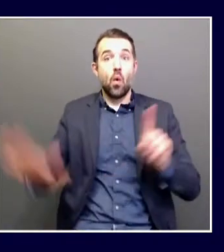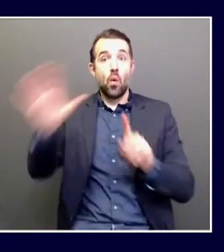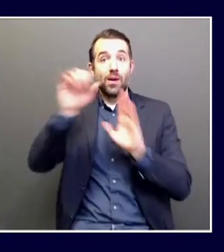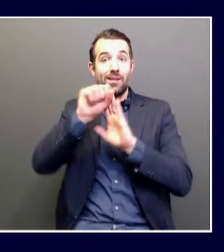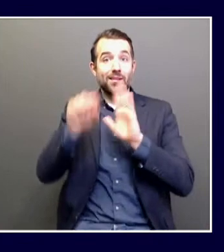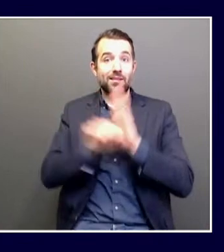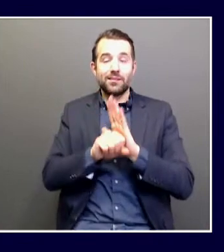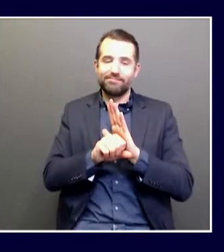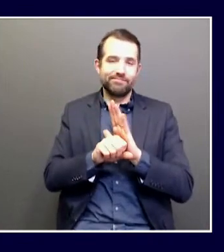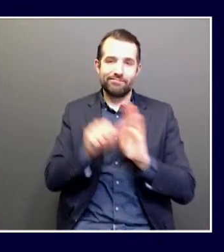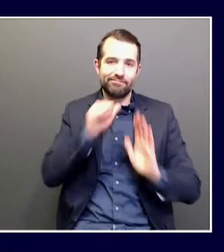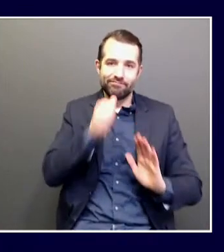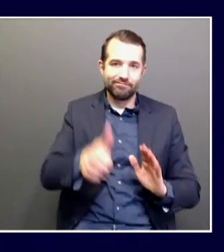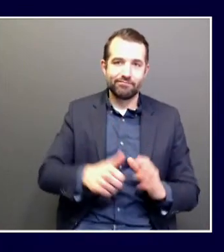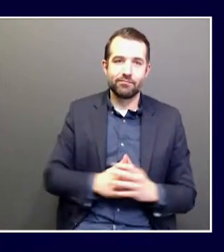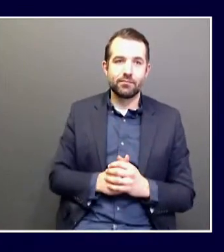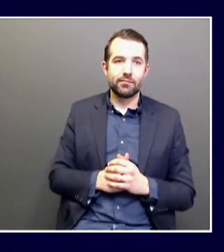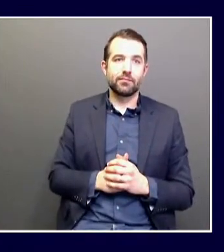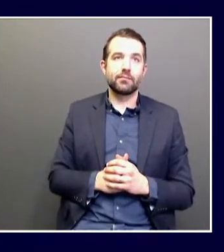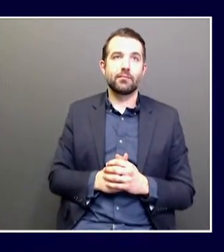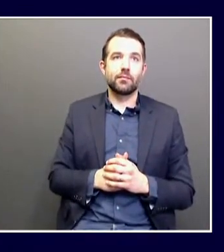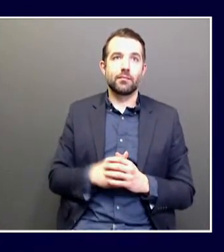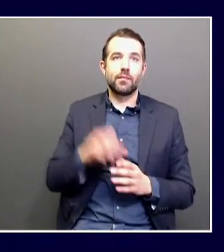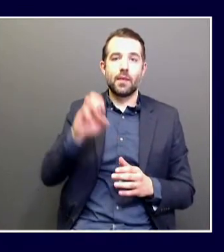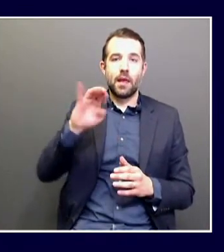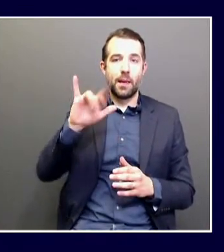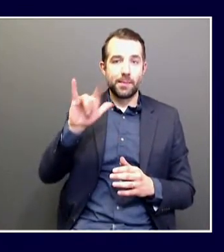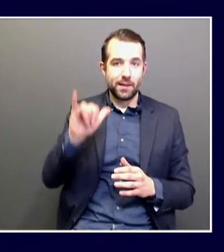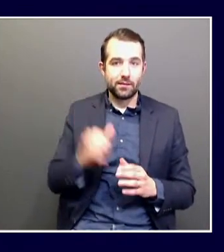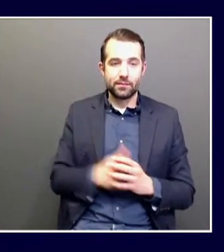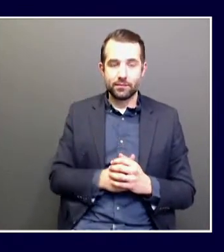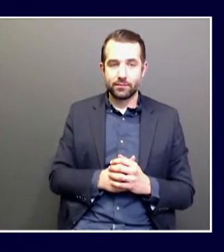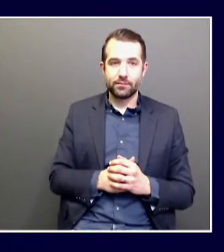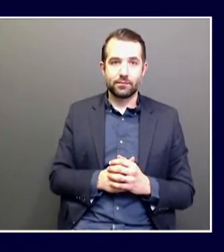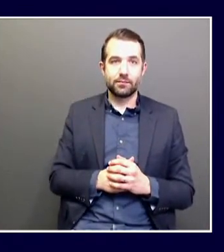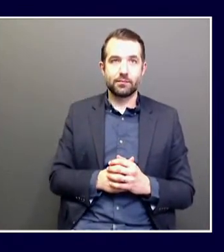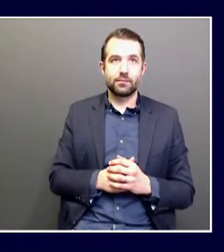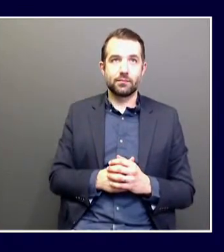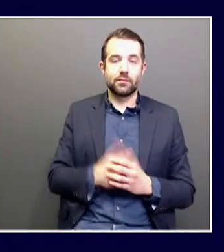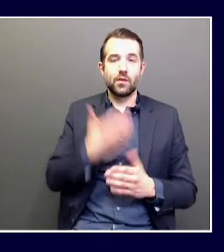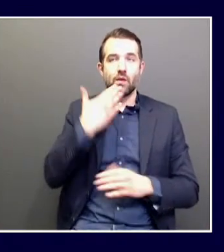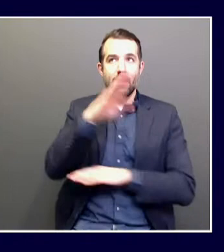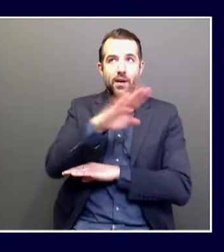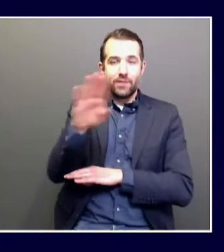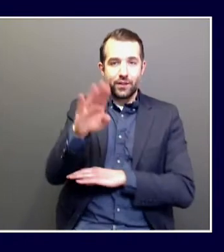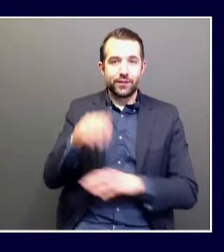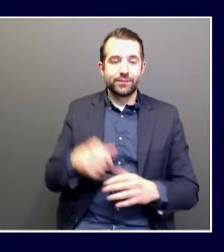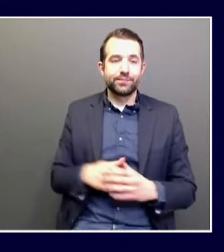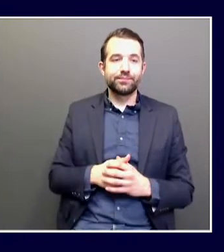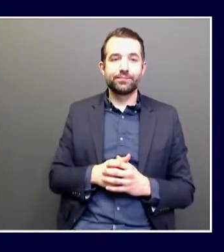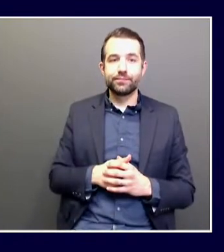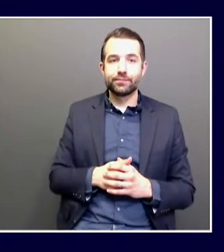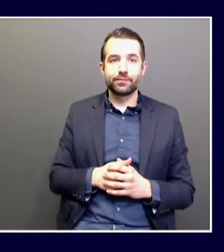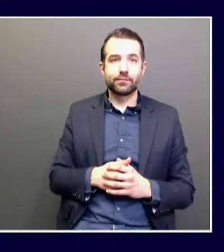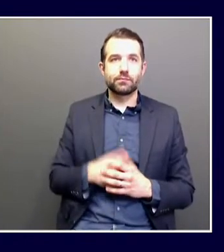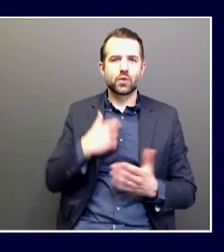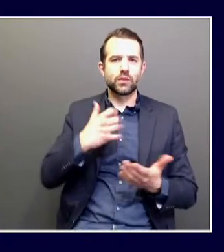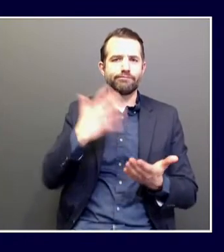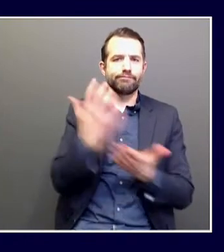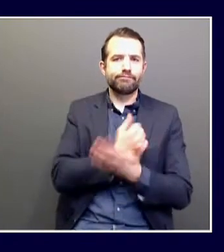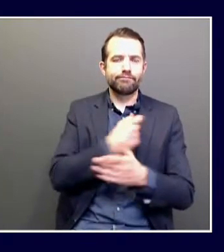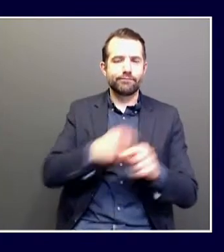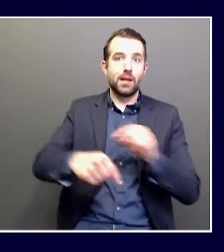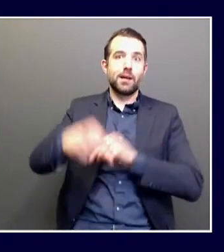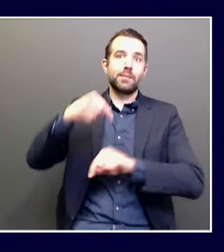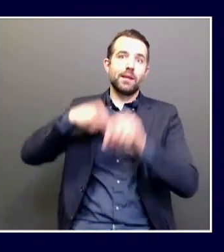Let me go to Emily Bader next. Hi, good afternoon, Dr. Shah. So I wanted to go back to the topic